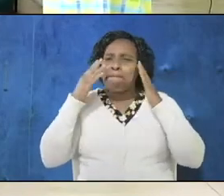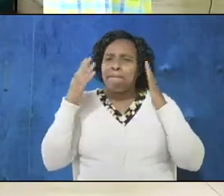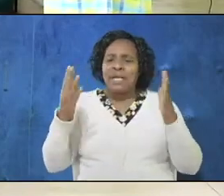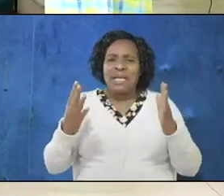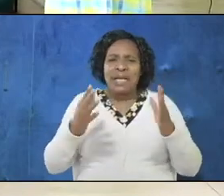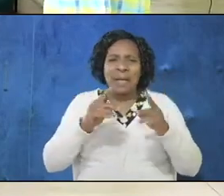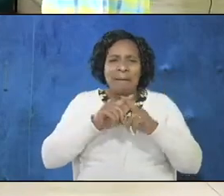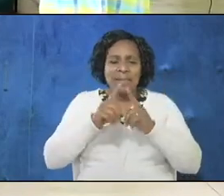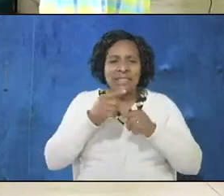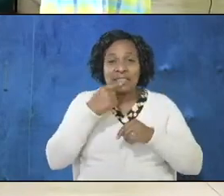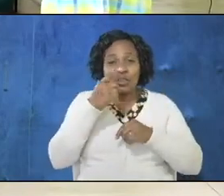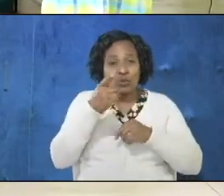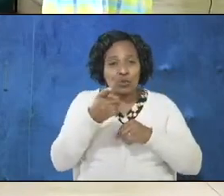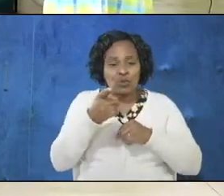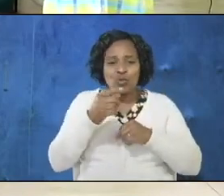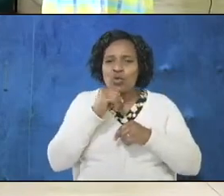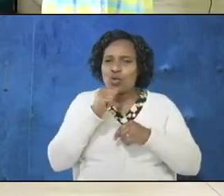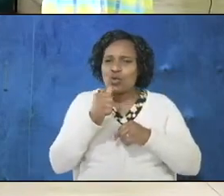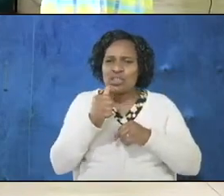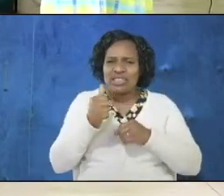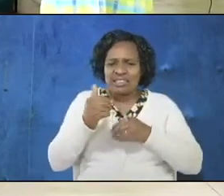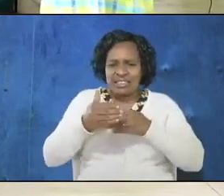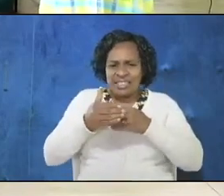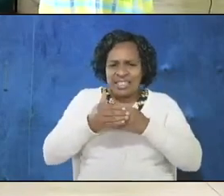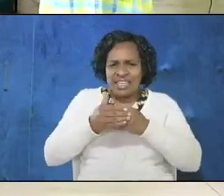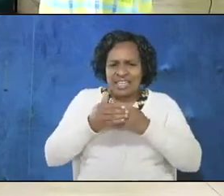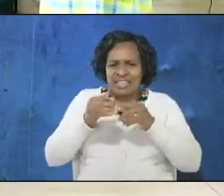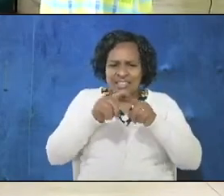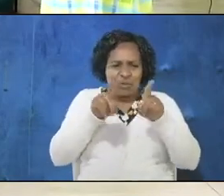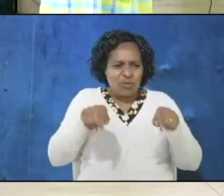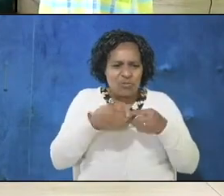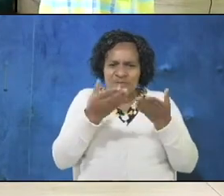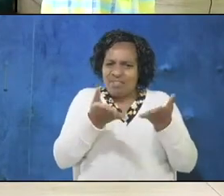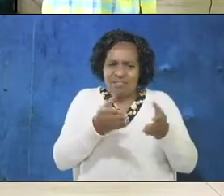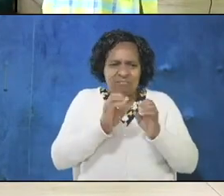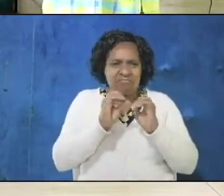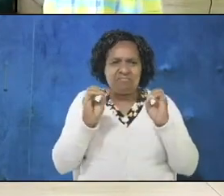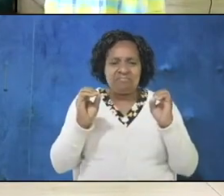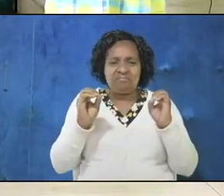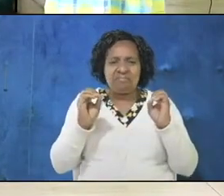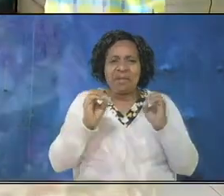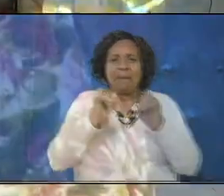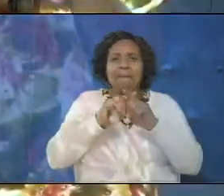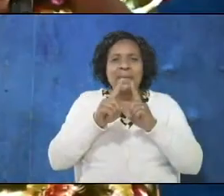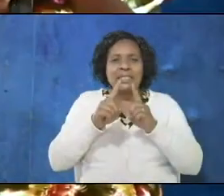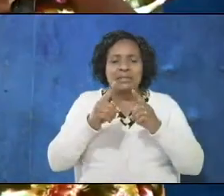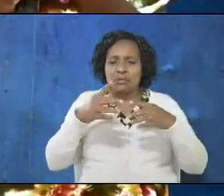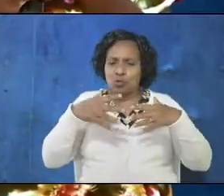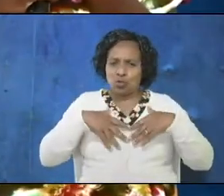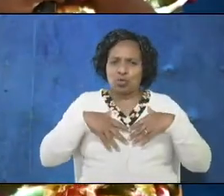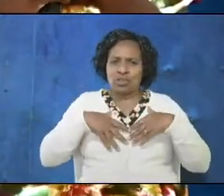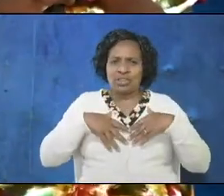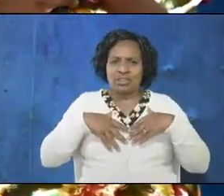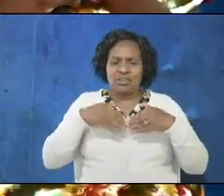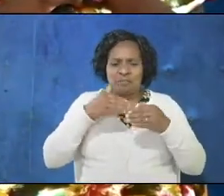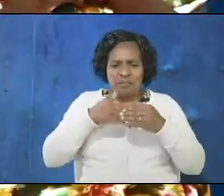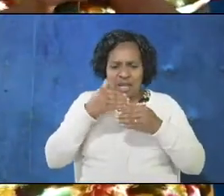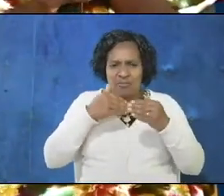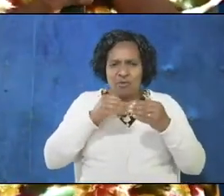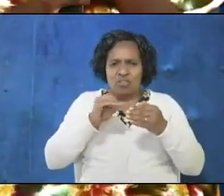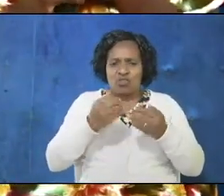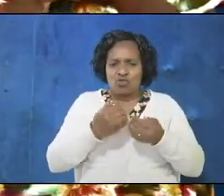what if I tell you, it is not even close the size of this room? Aha! Then I'd be shocked on behalf of the